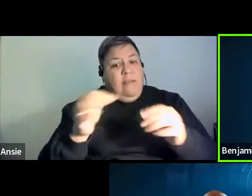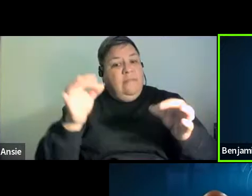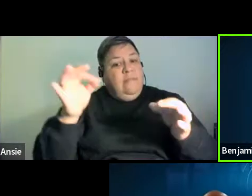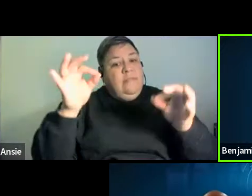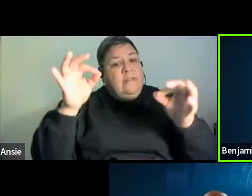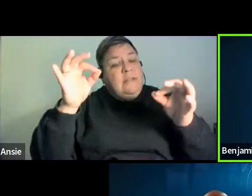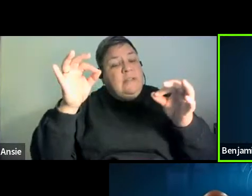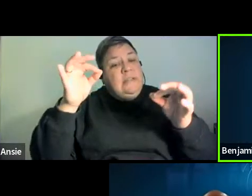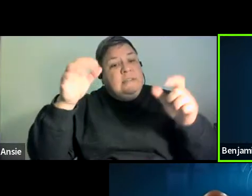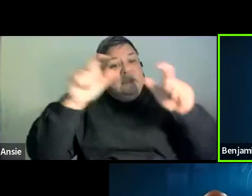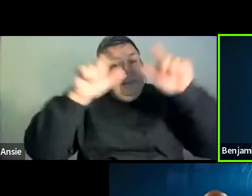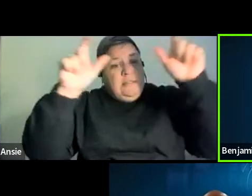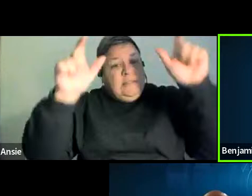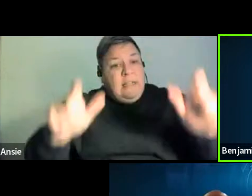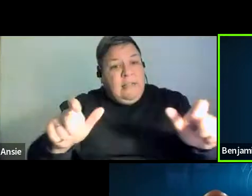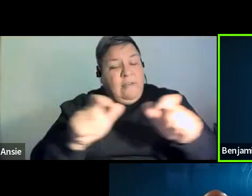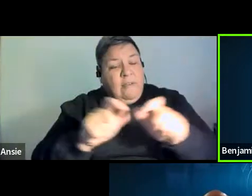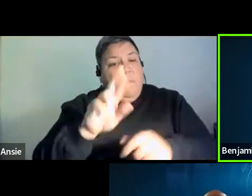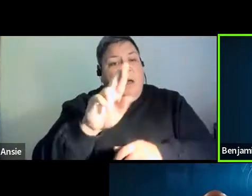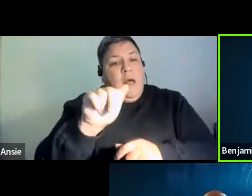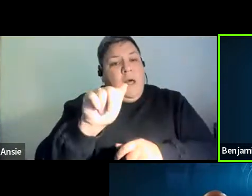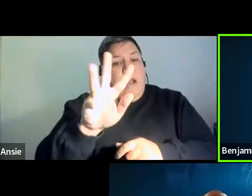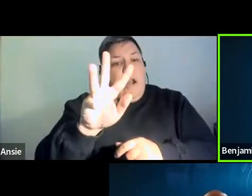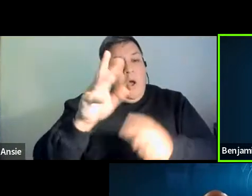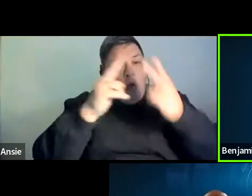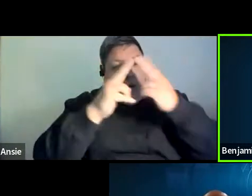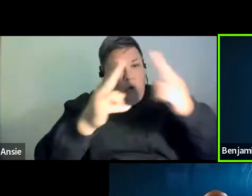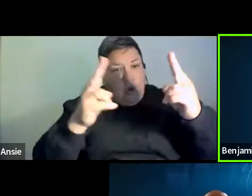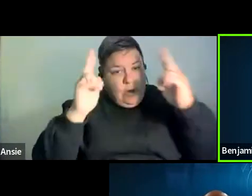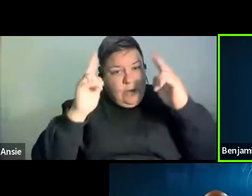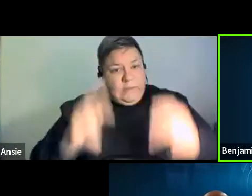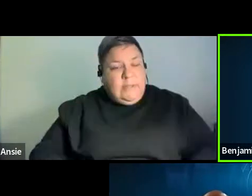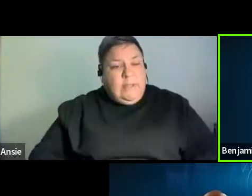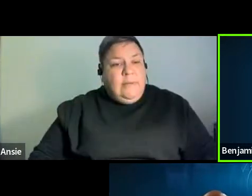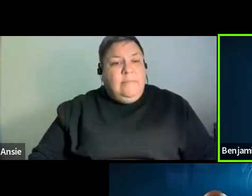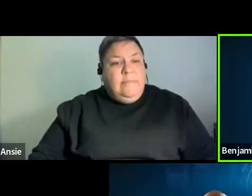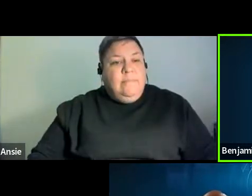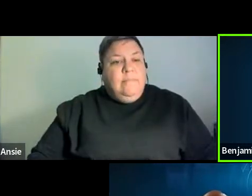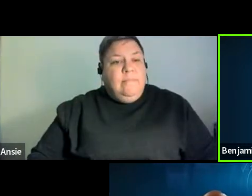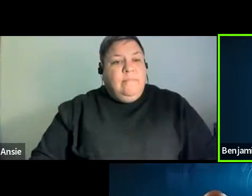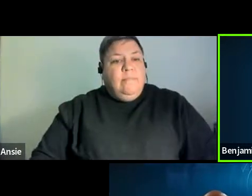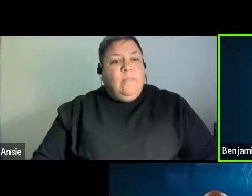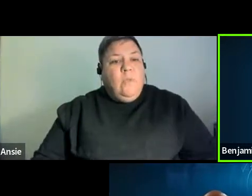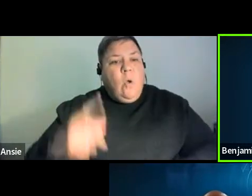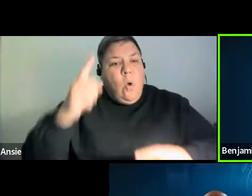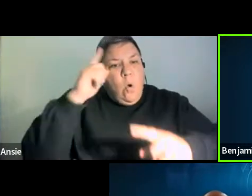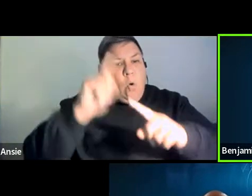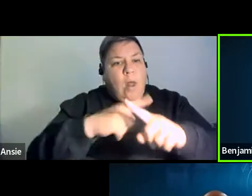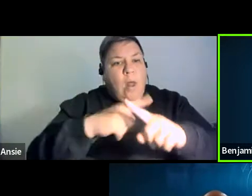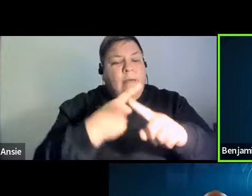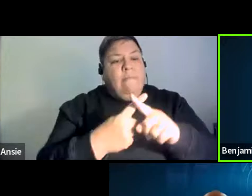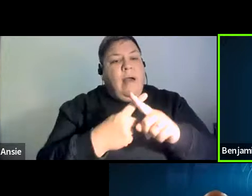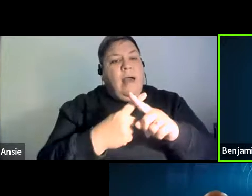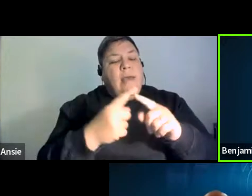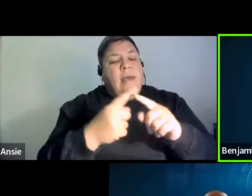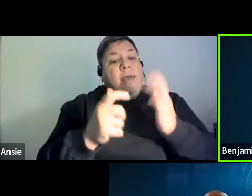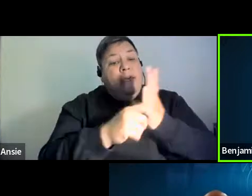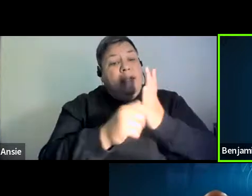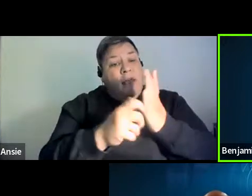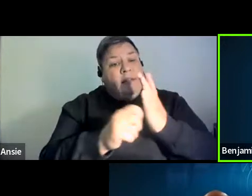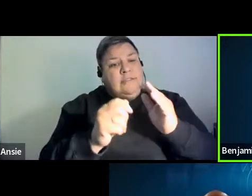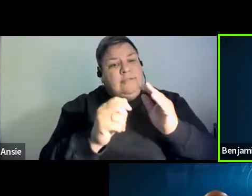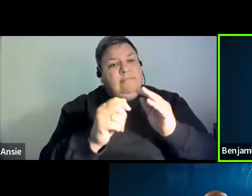taxation from Rao University and is also a qualified tax technician, which he attained via the Credo